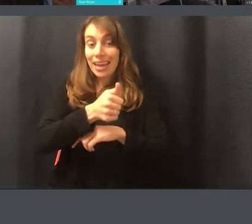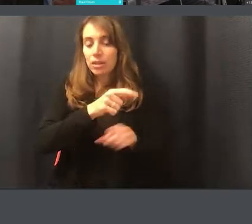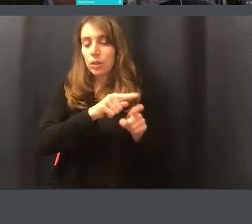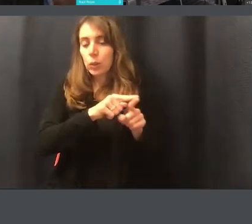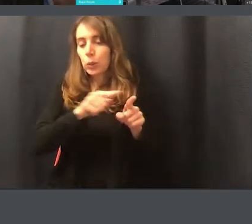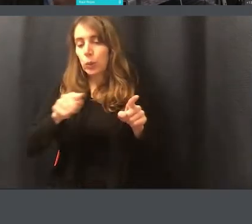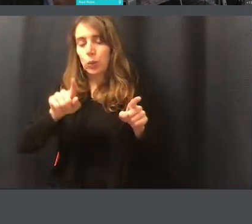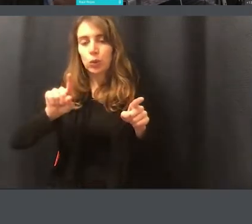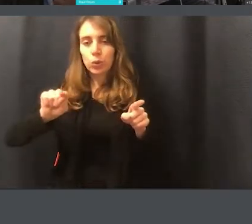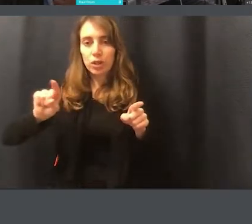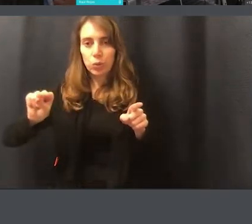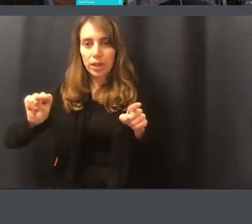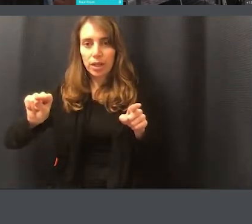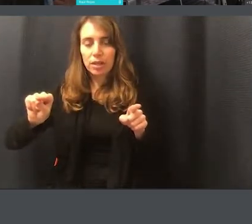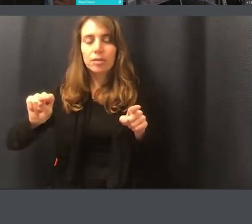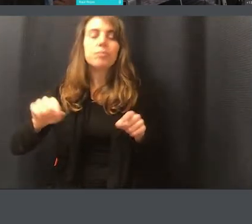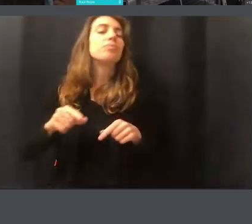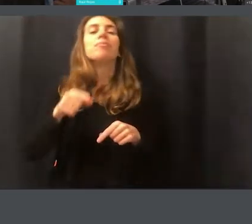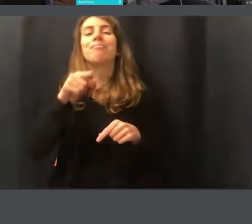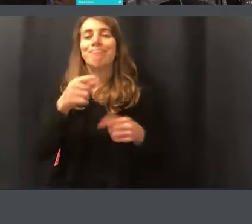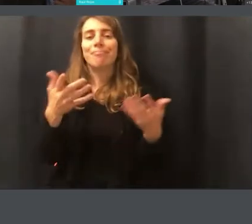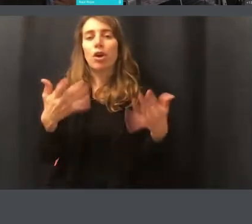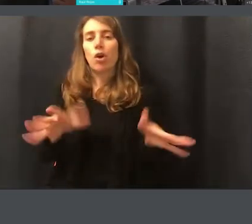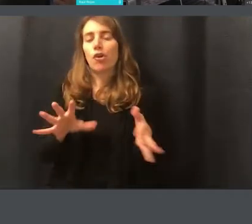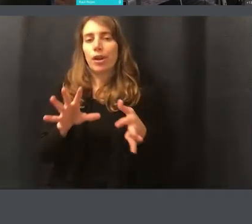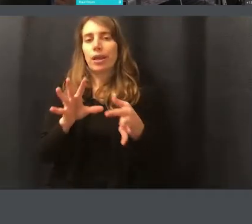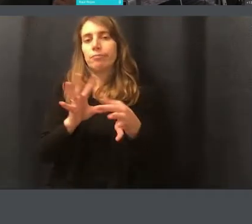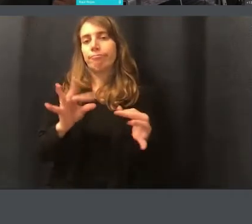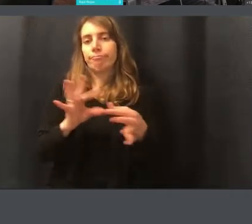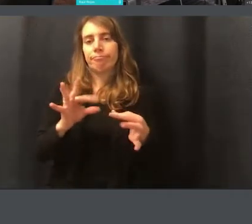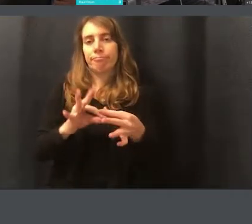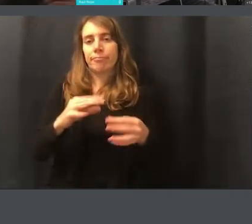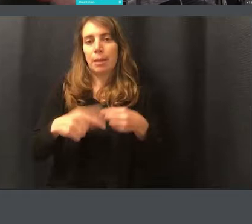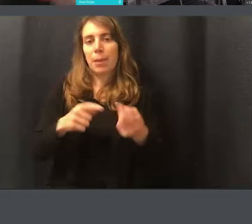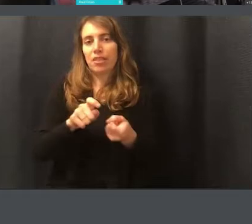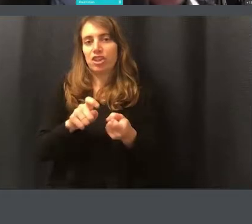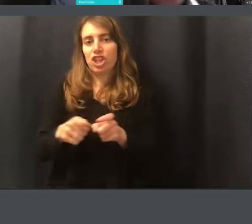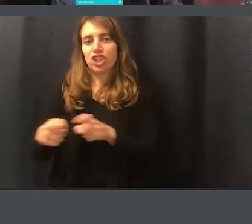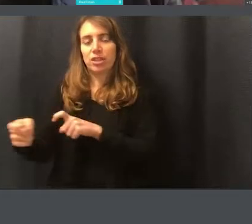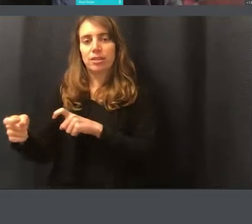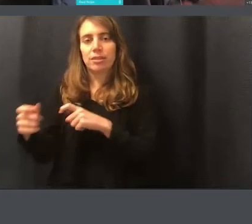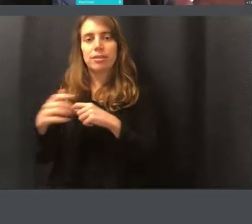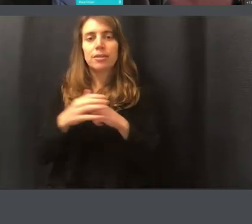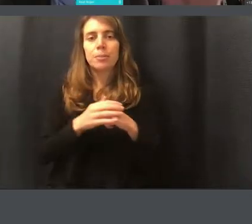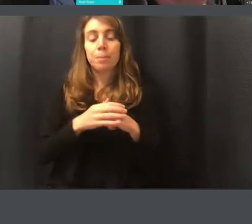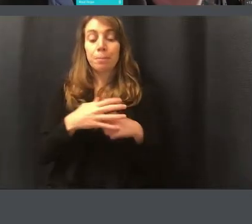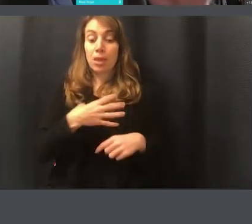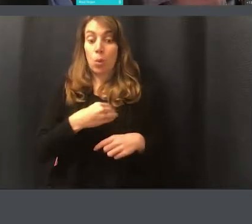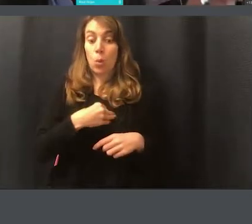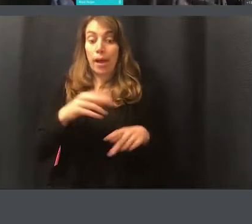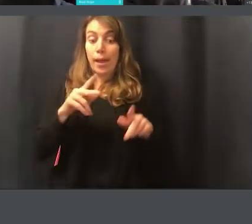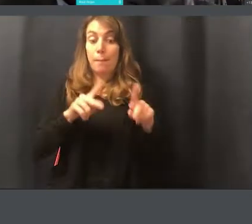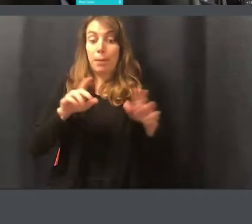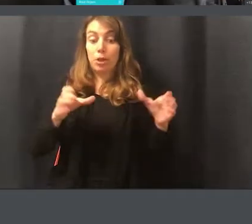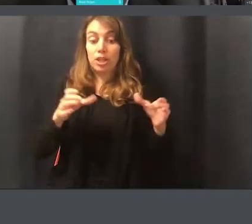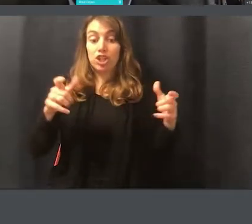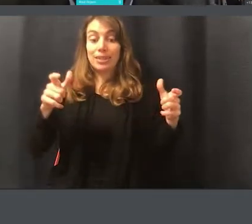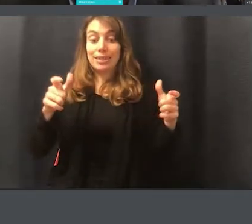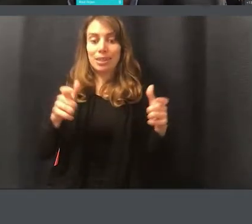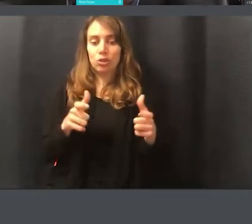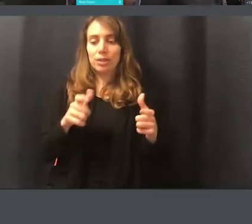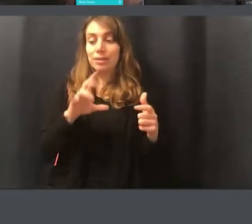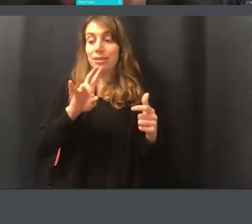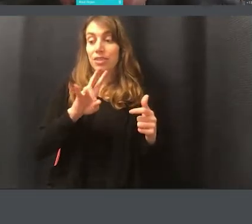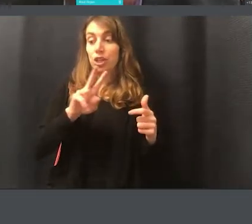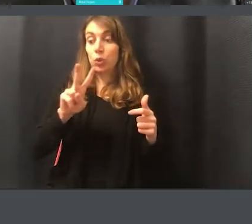And this I had already reported, right? These changes, which was the white alone population decreased from